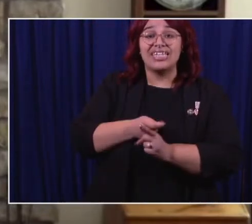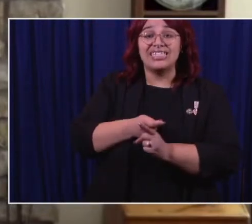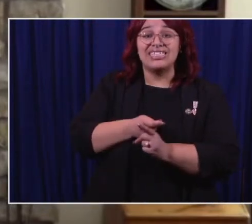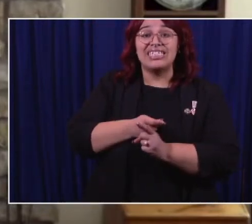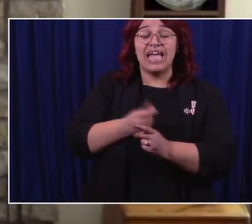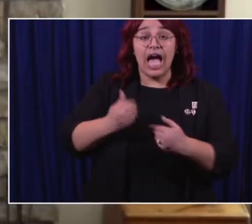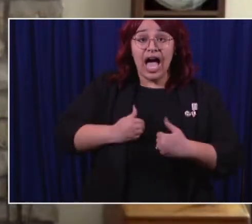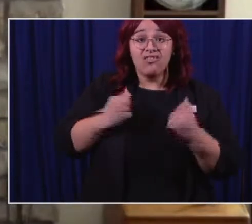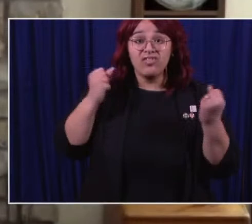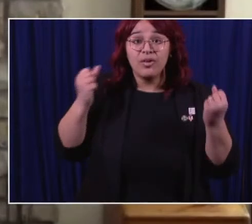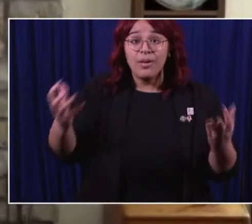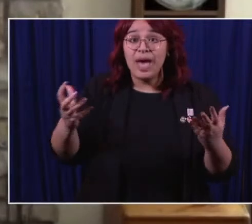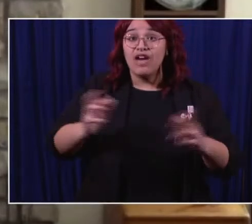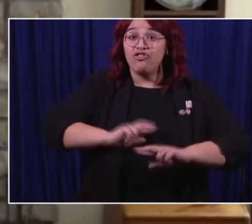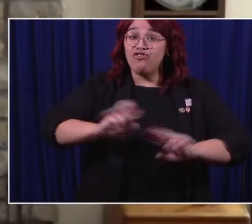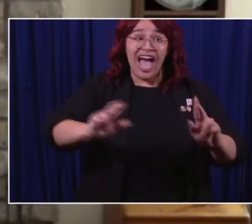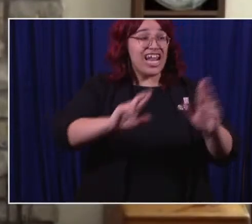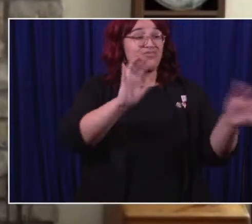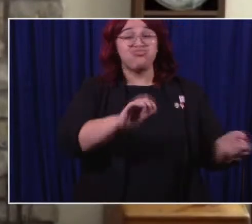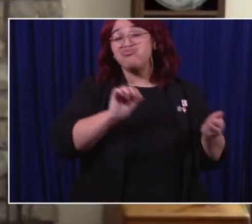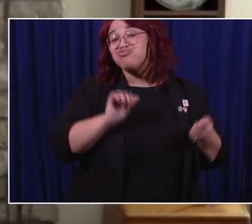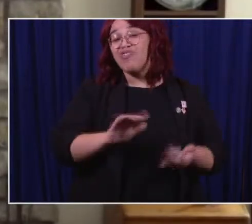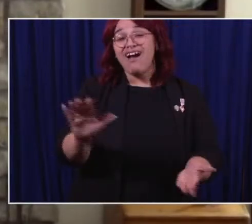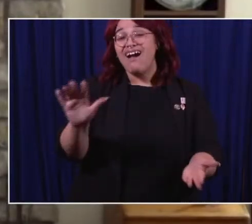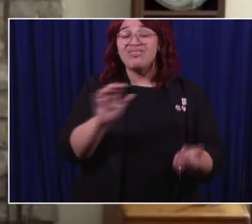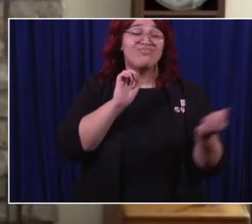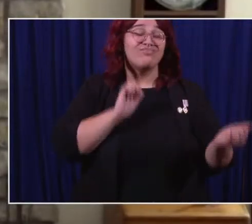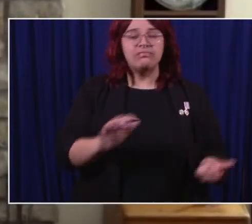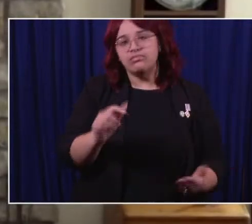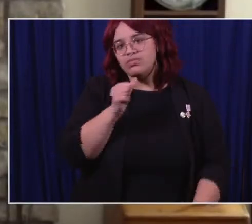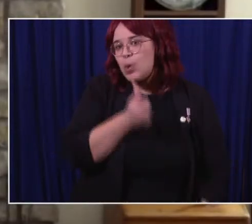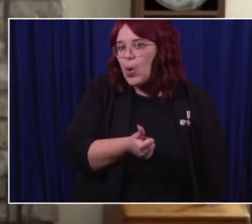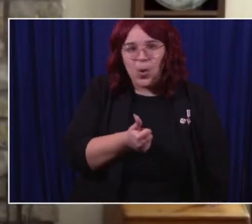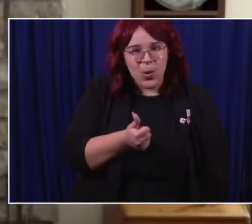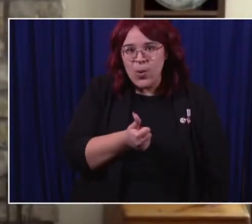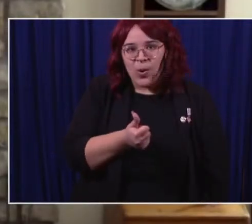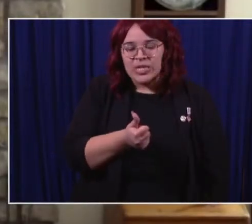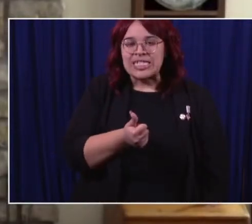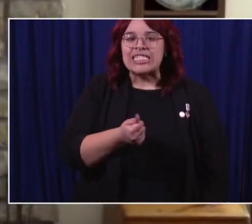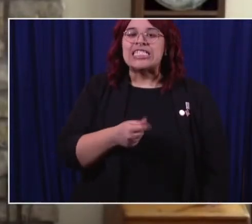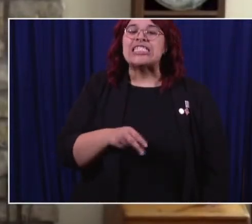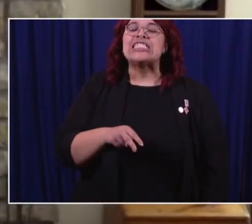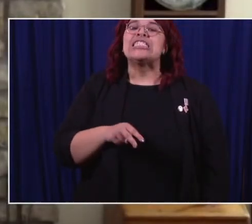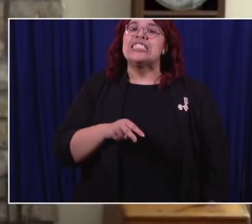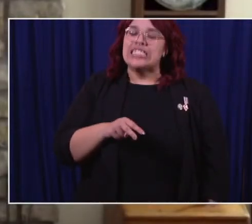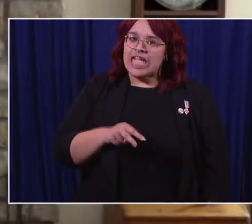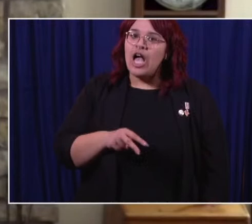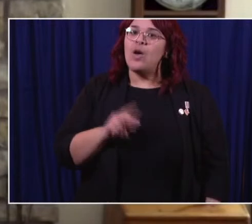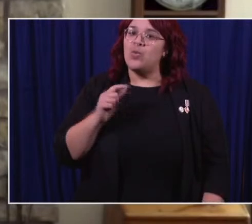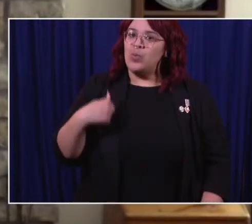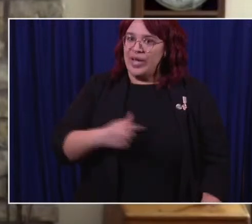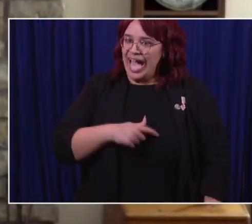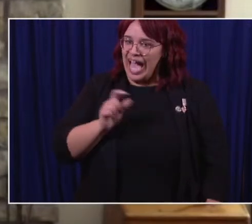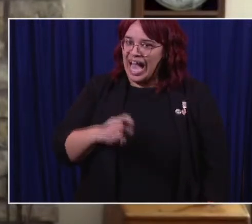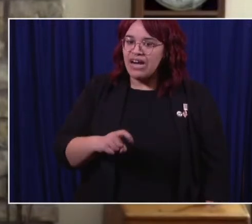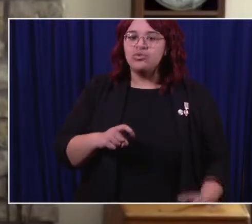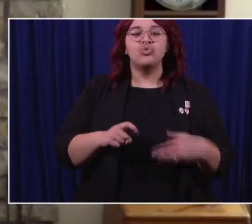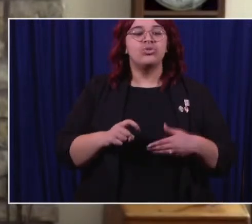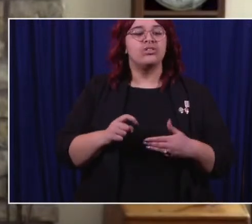is, this is the best way to go to save the most lives. So